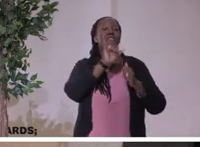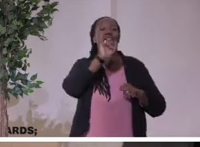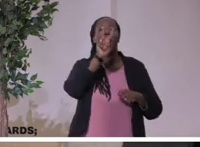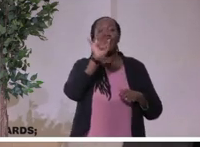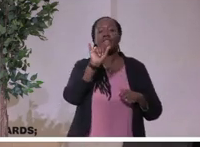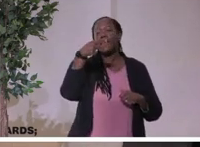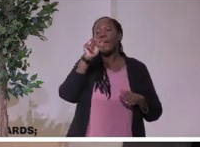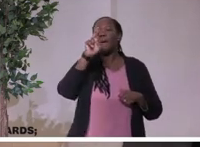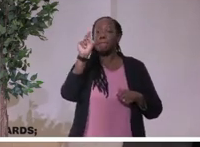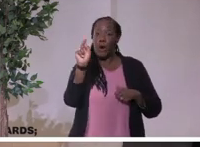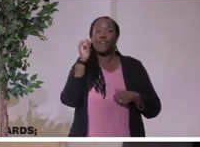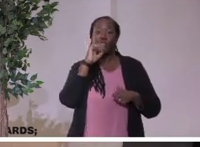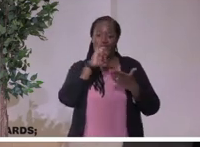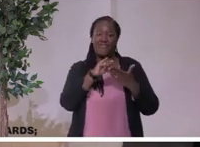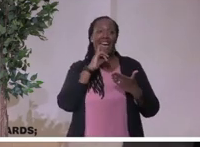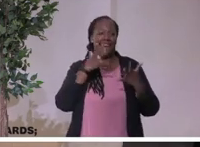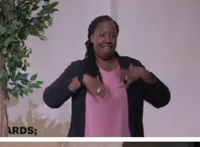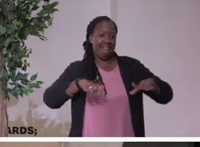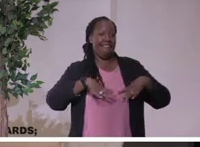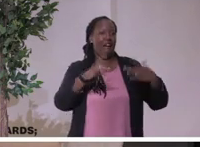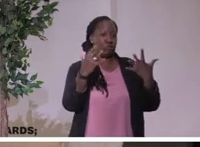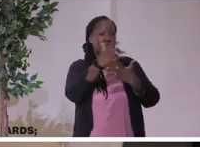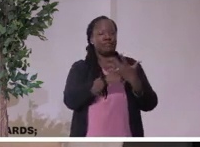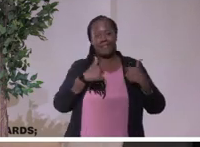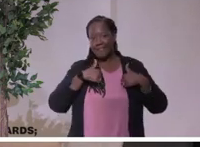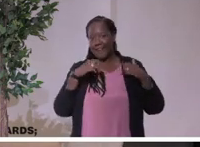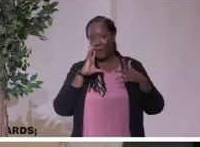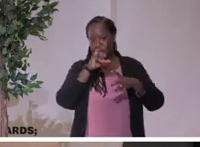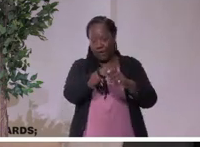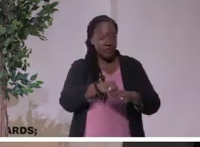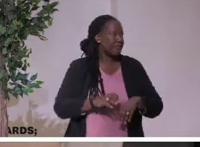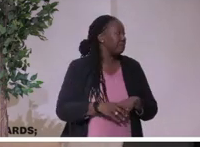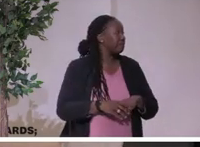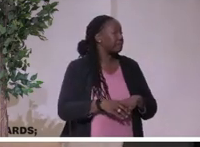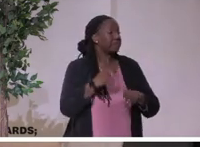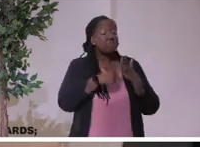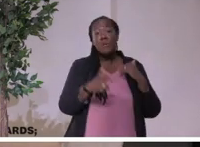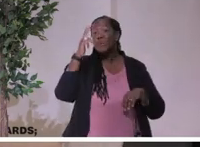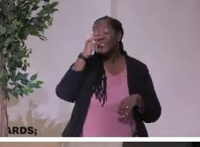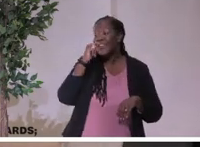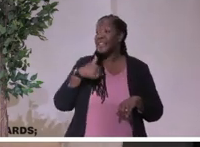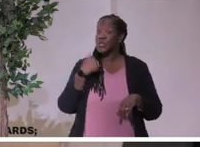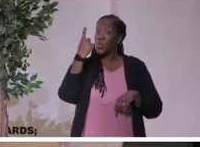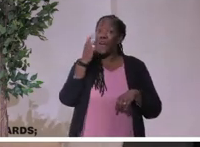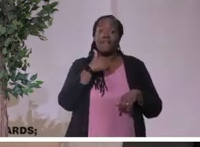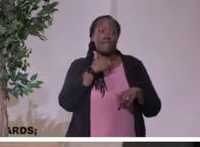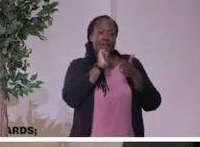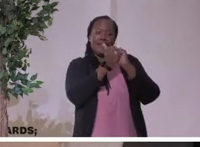Ivy Park collection that I do. So whenever I, and our it's so funny, one of our contestants last